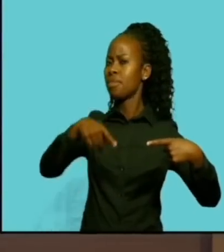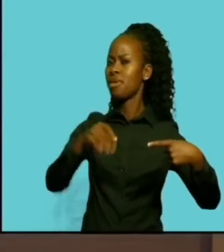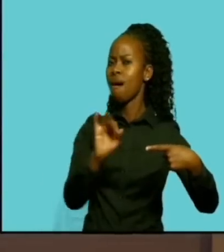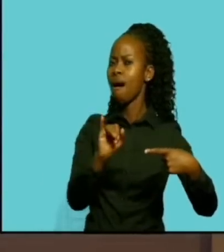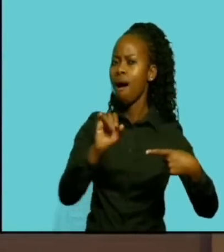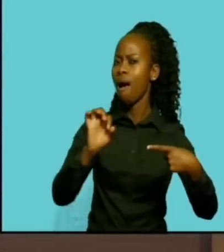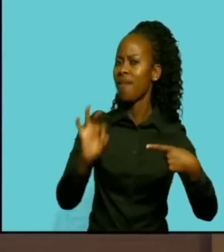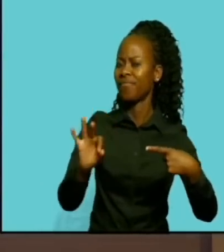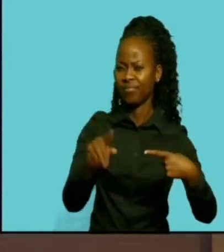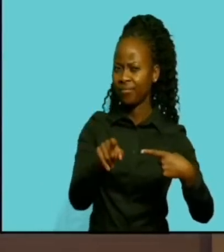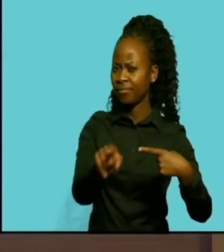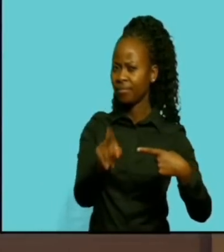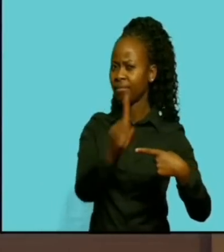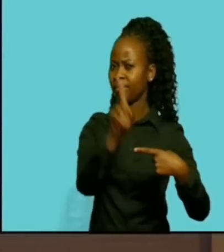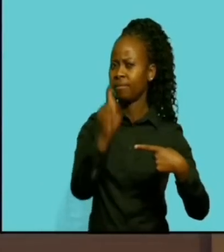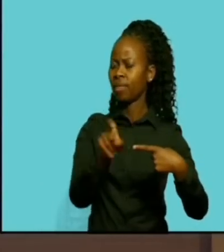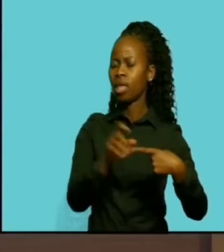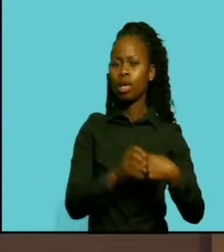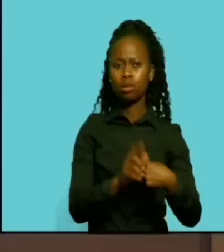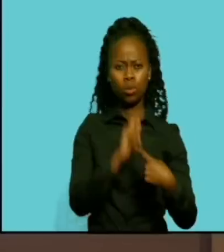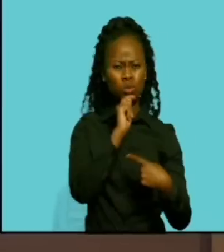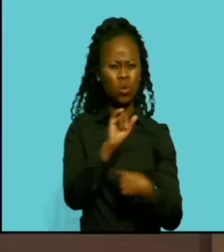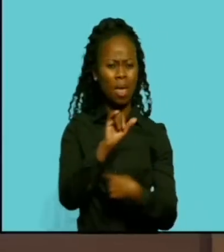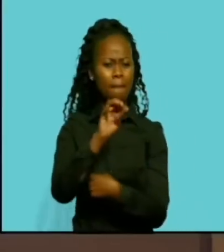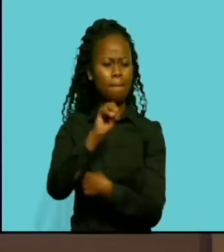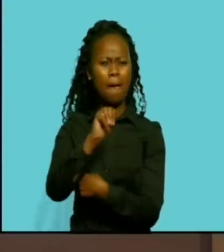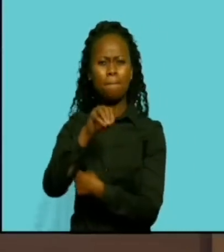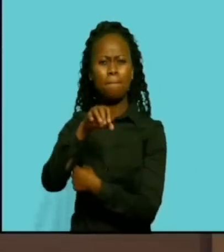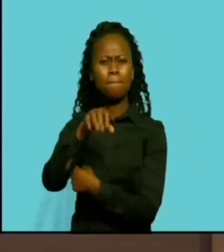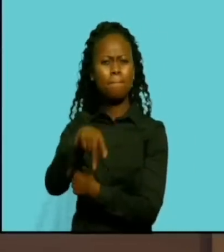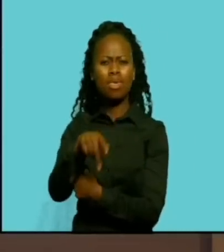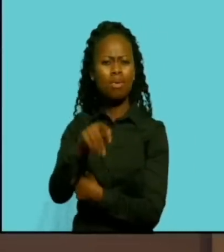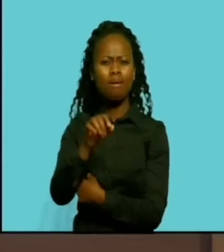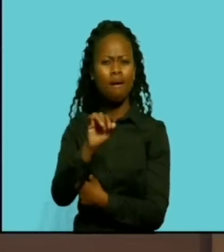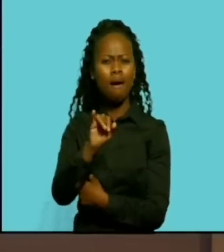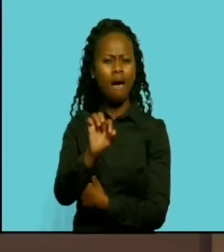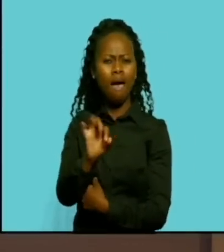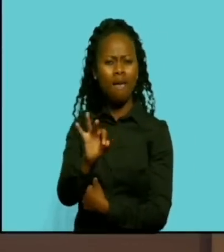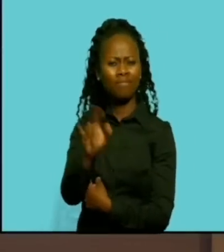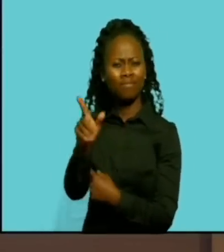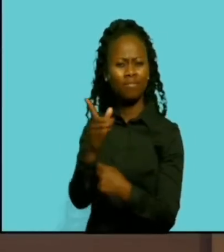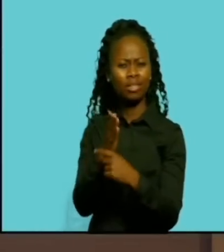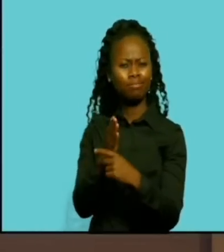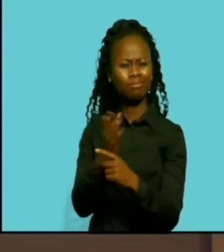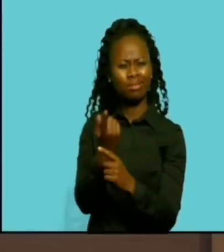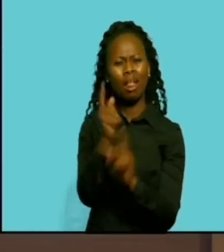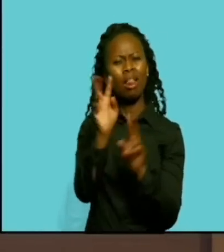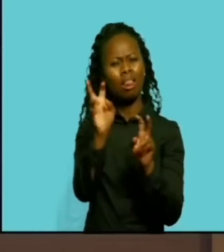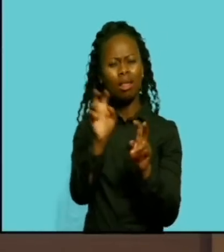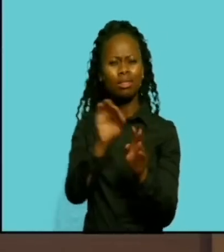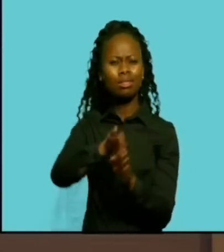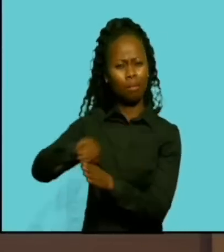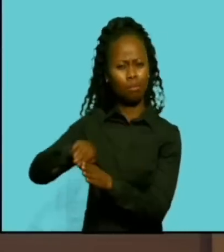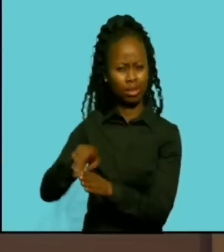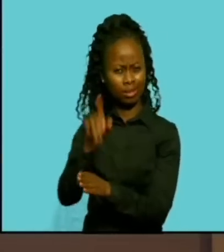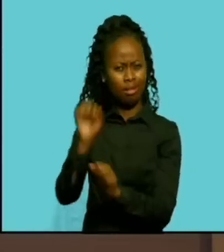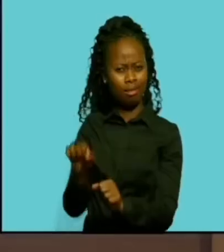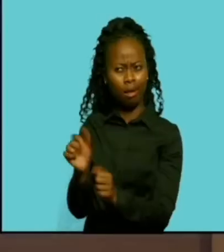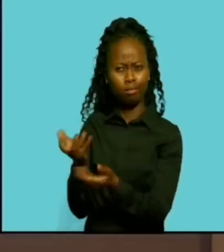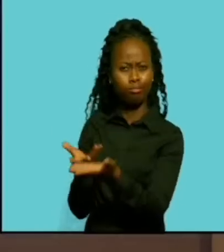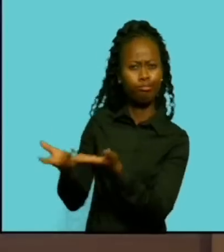not a subject of this MPC discussion. We can always deal with it. There is a process to deal with that. Put